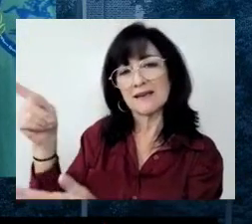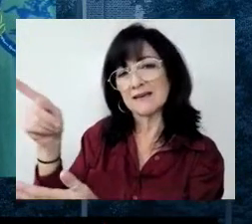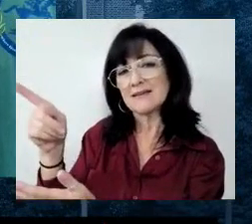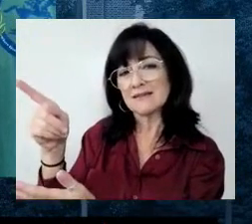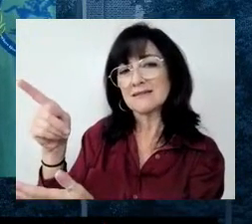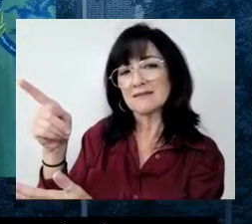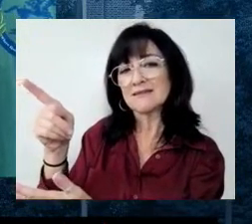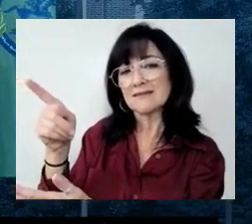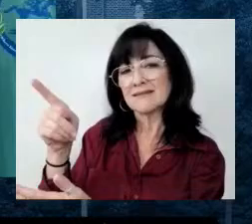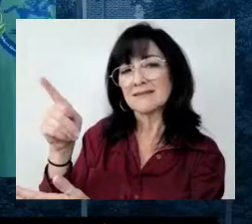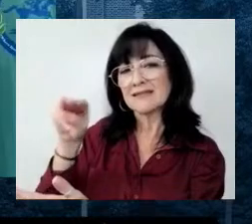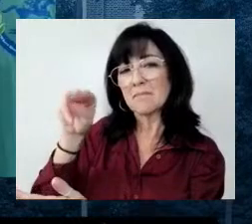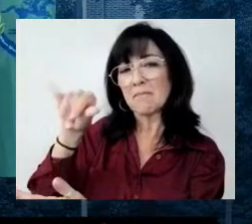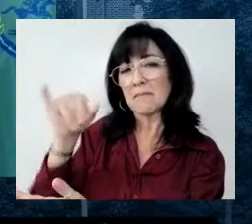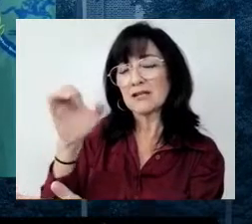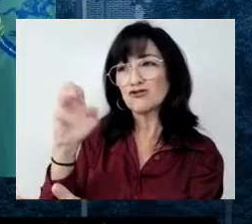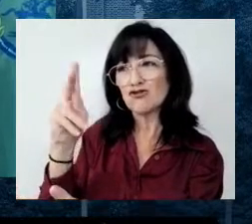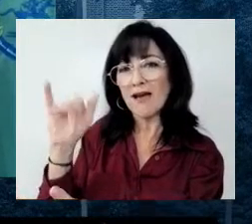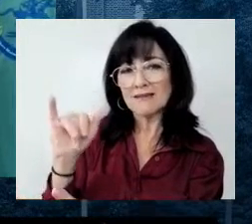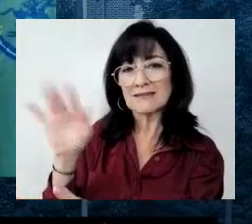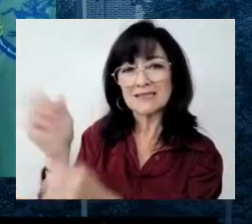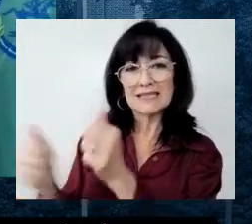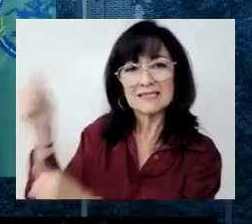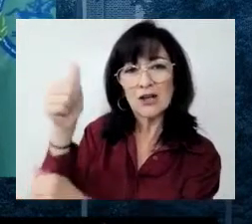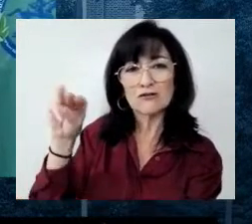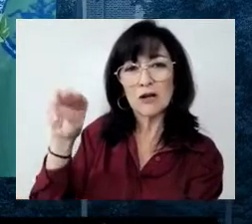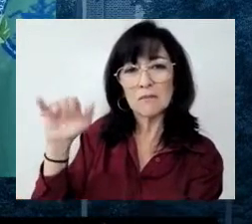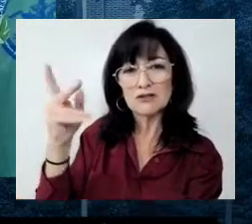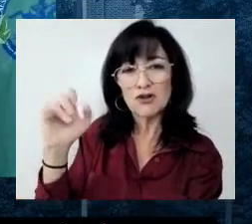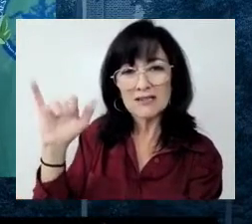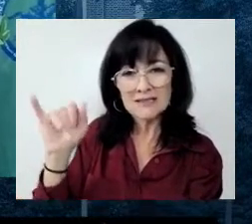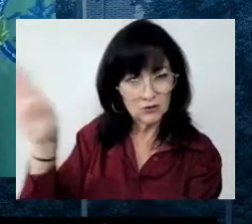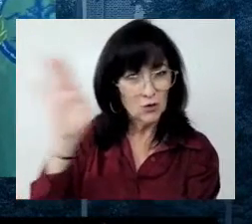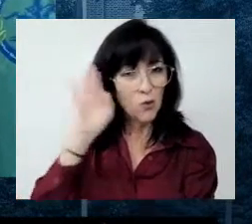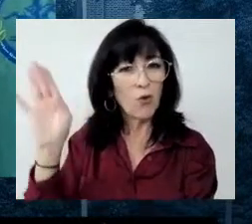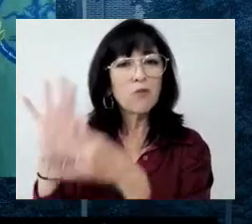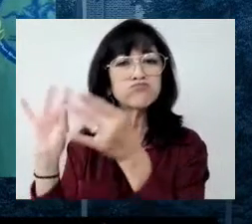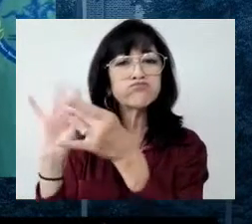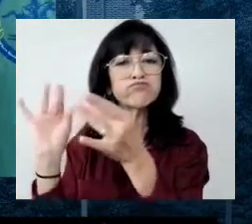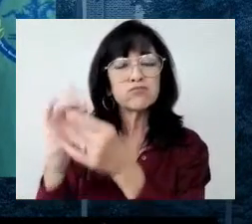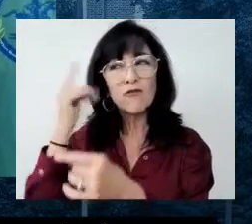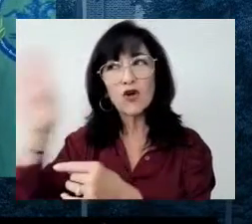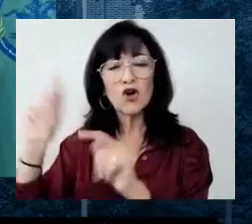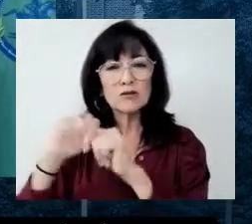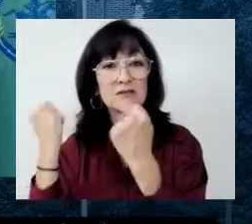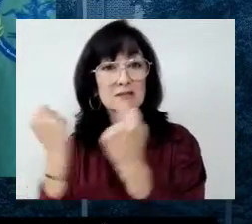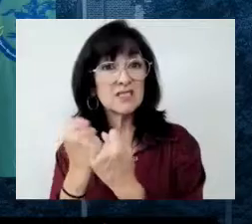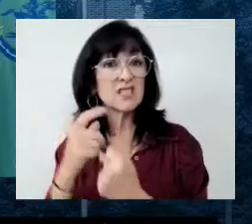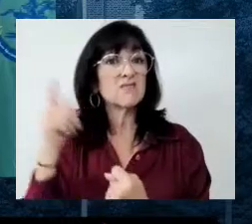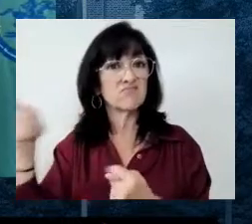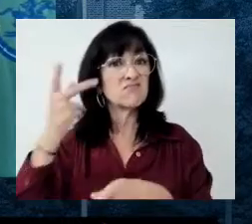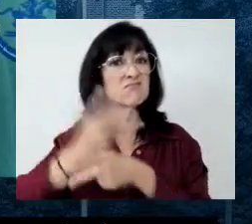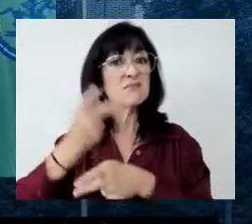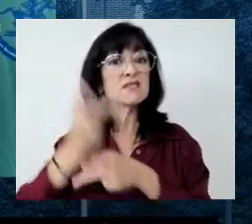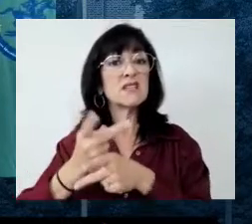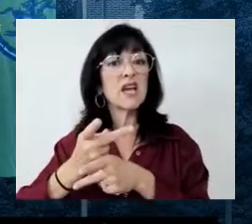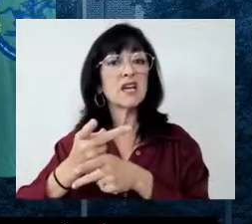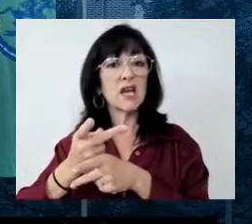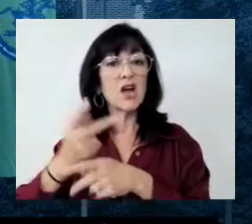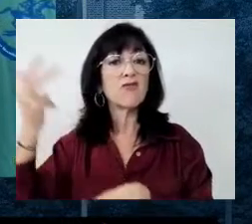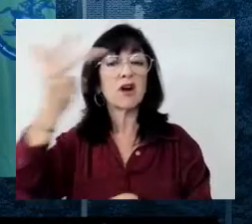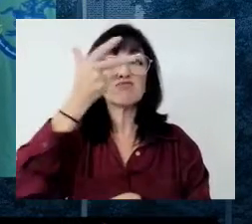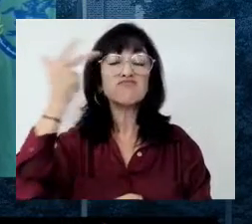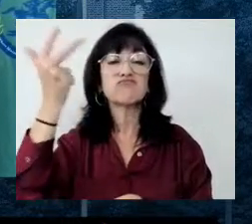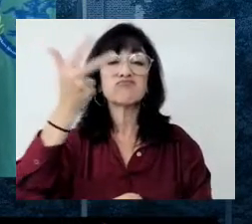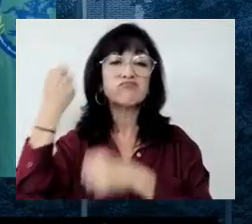a couple of minutes about her team. She's got these teams that go out on the highways and byways on a regular basis, cleaning